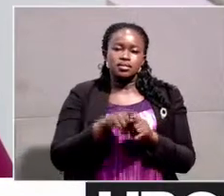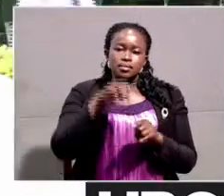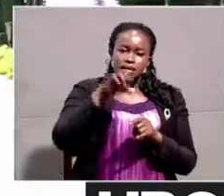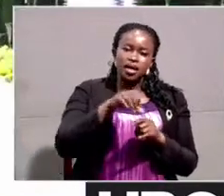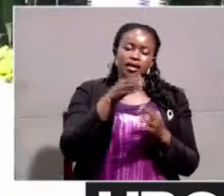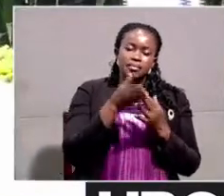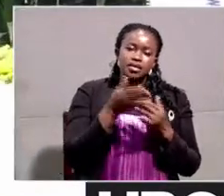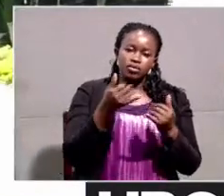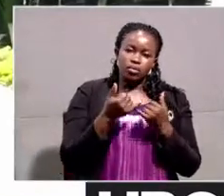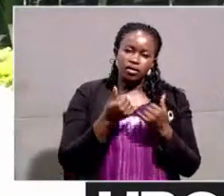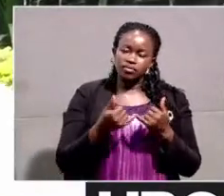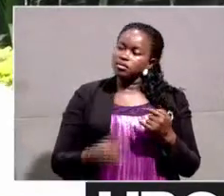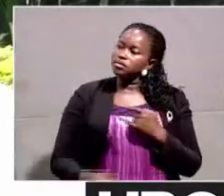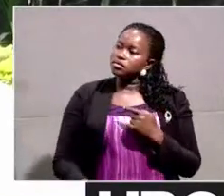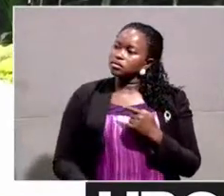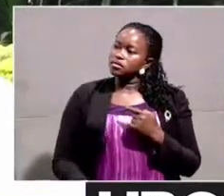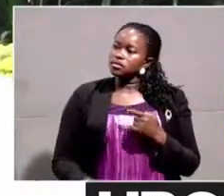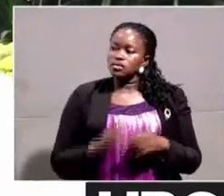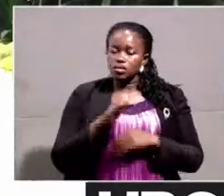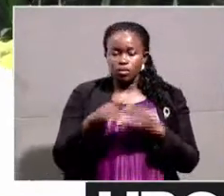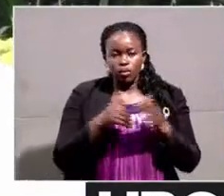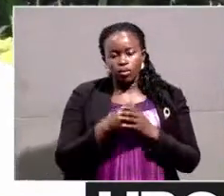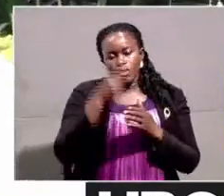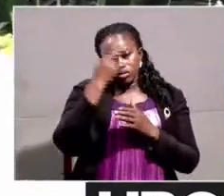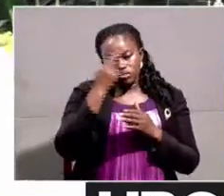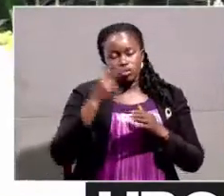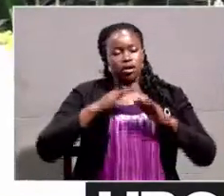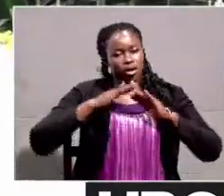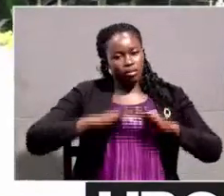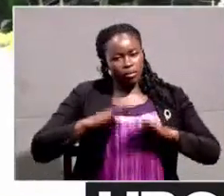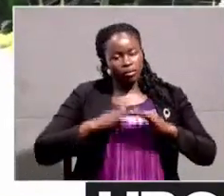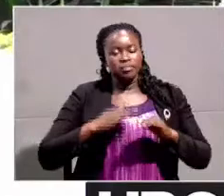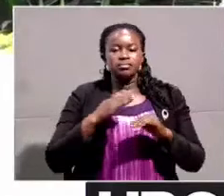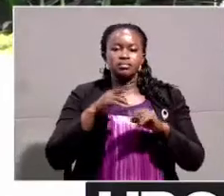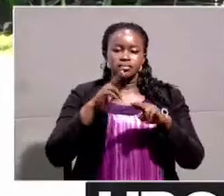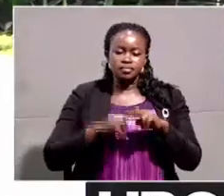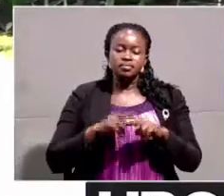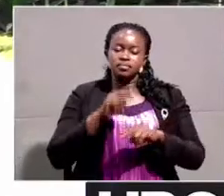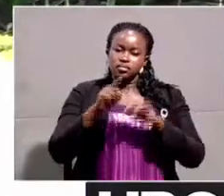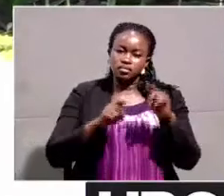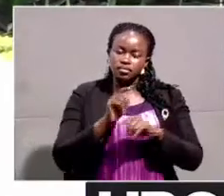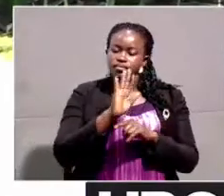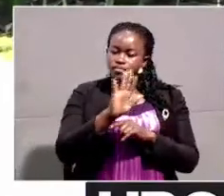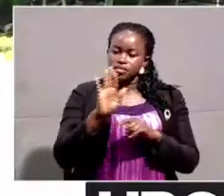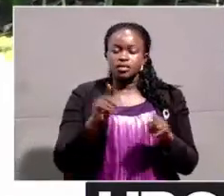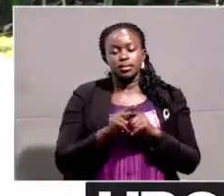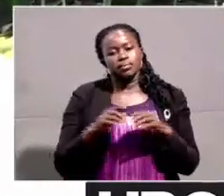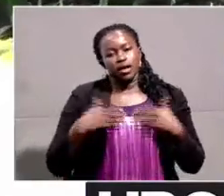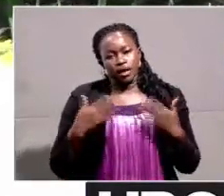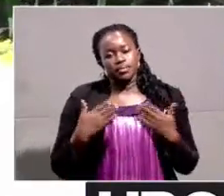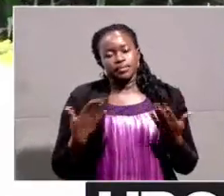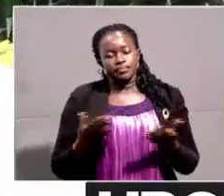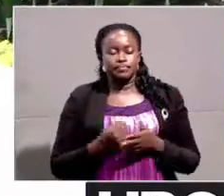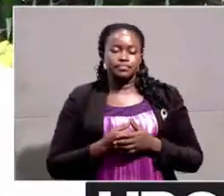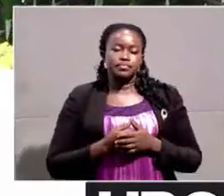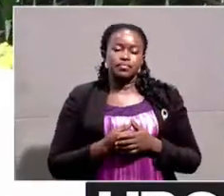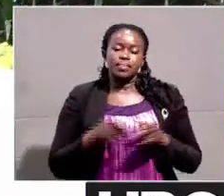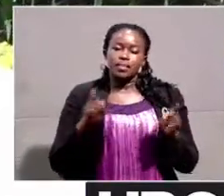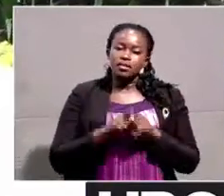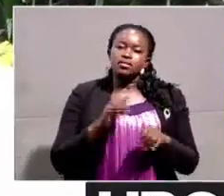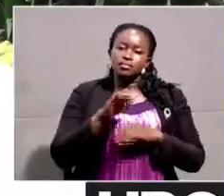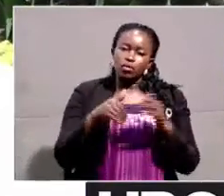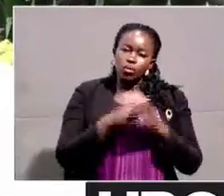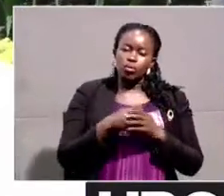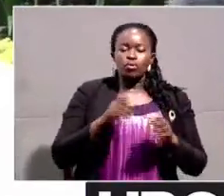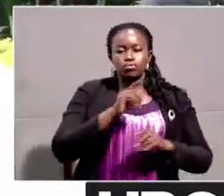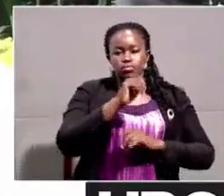midwives. All the students are comfortably doing their papers, and we are happy with it. And even all the